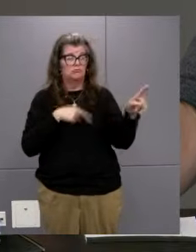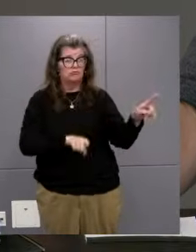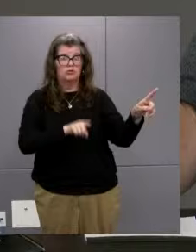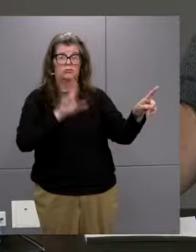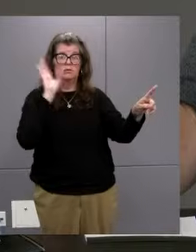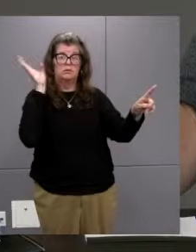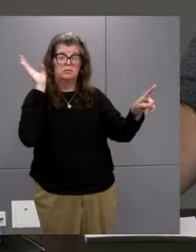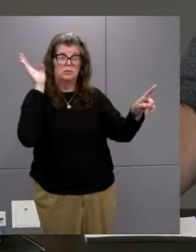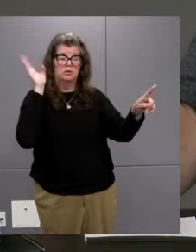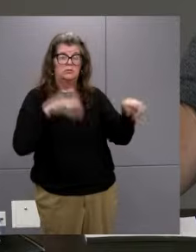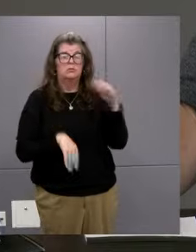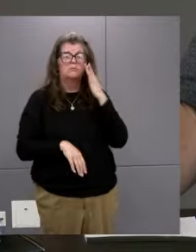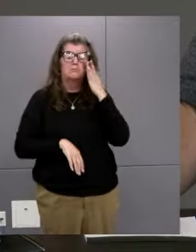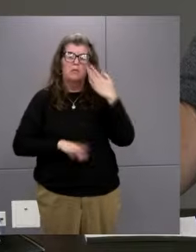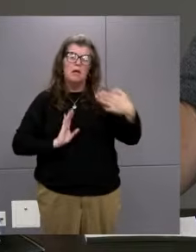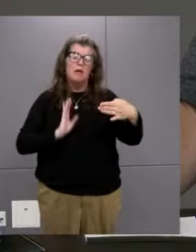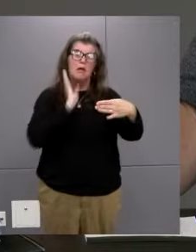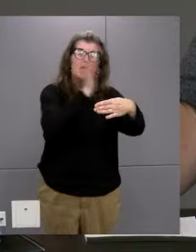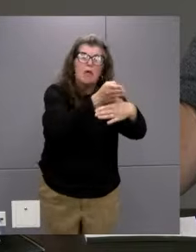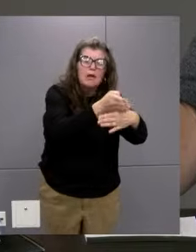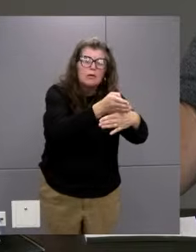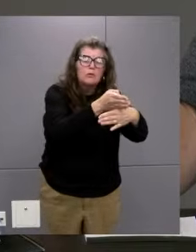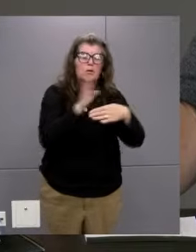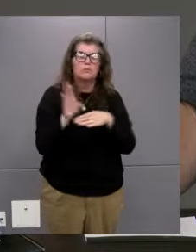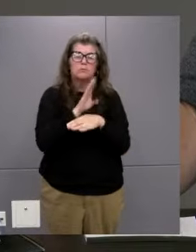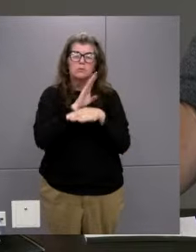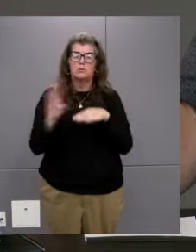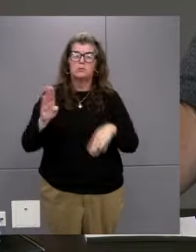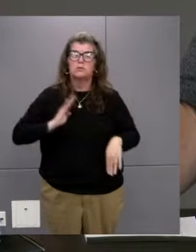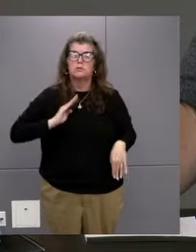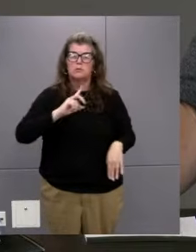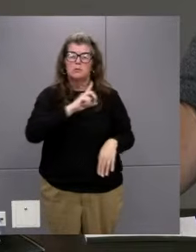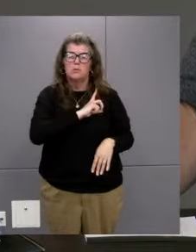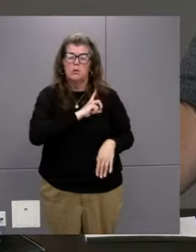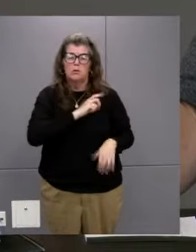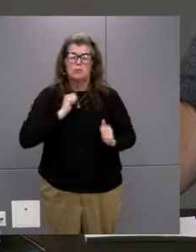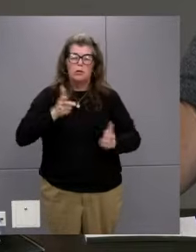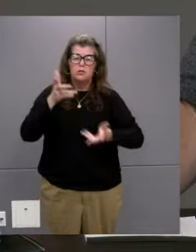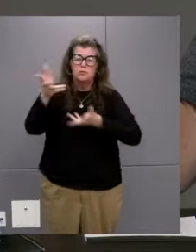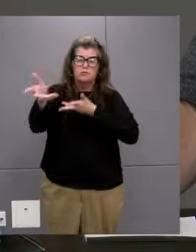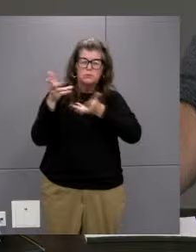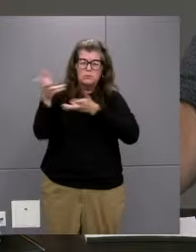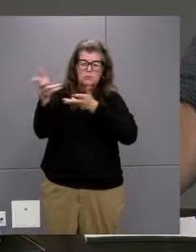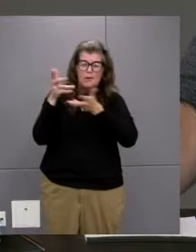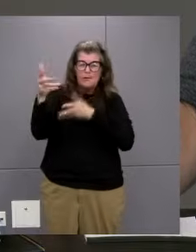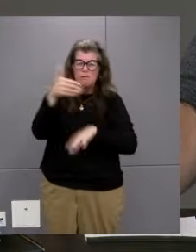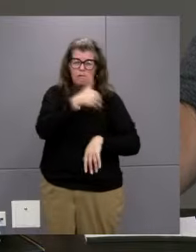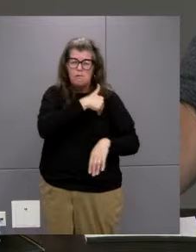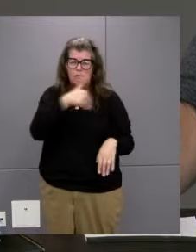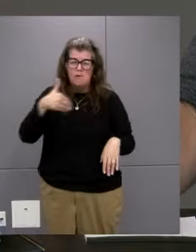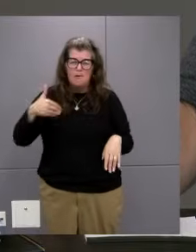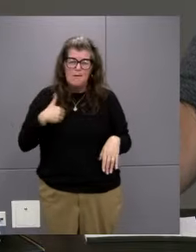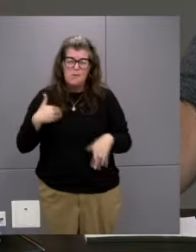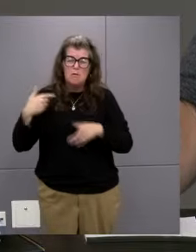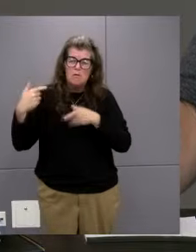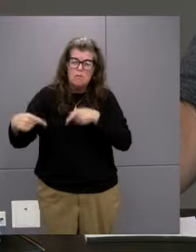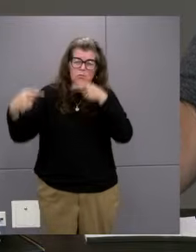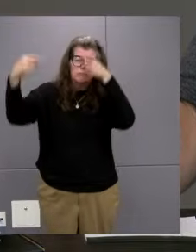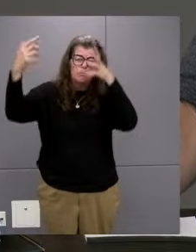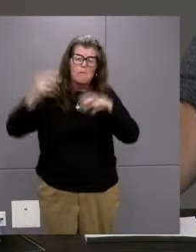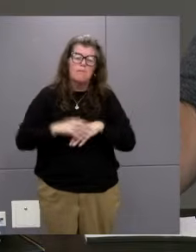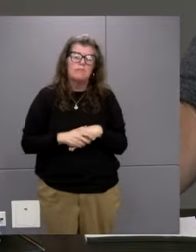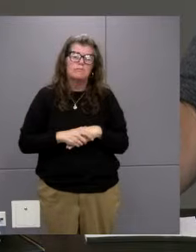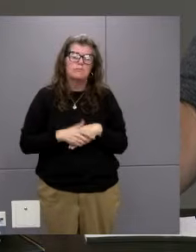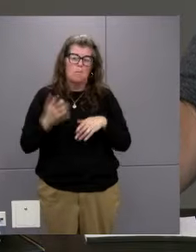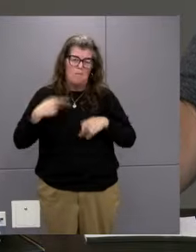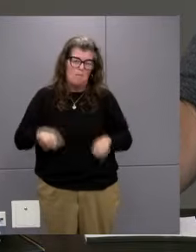speaking, interrupting the business of the board, trying to engage members of the board in dialogue during the